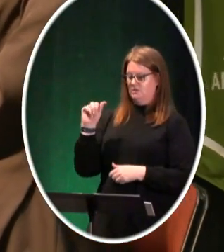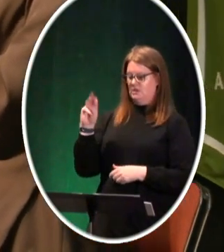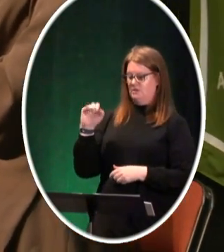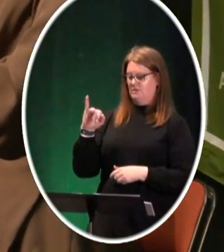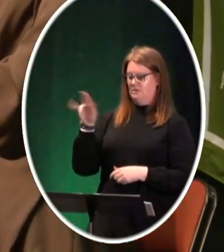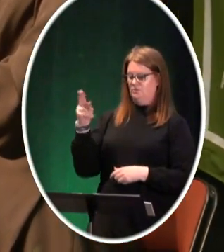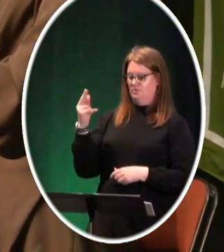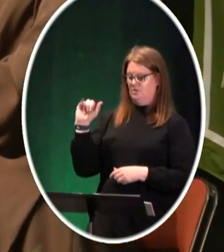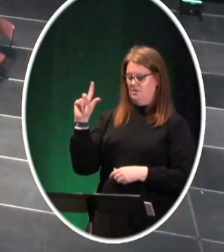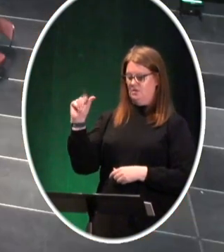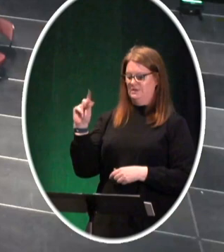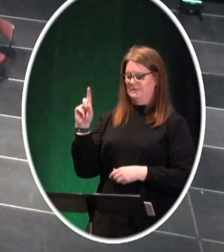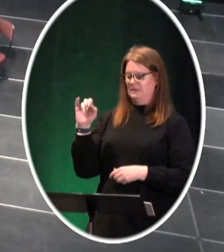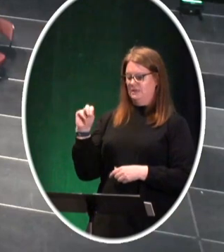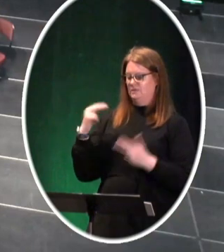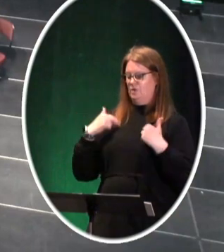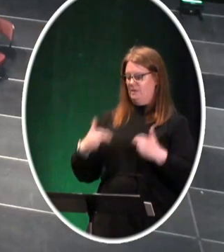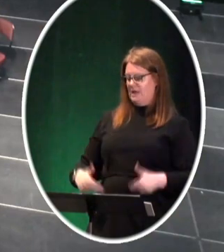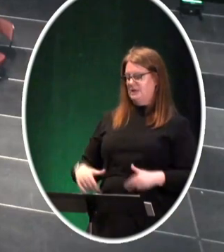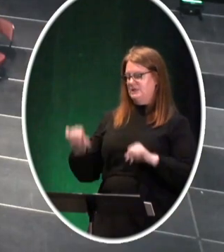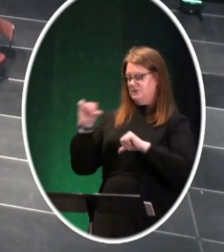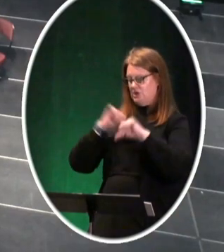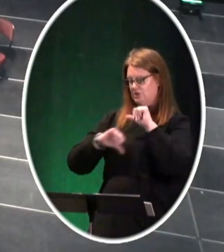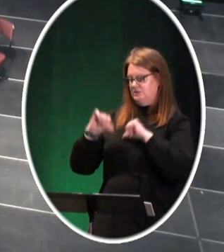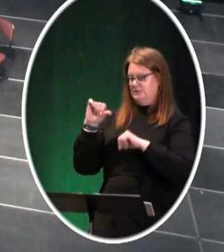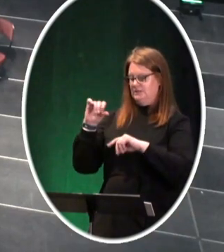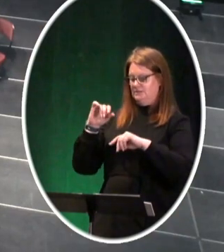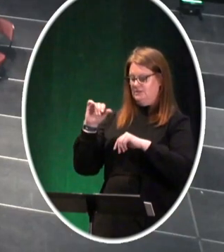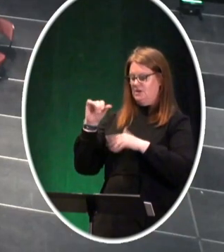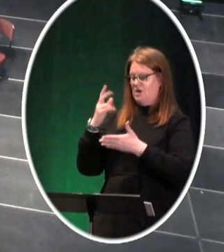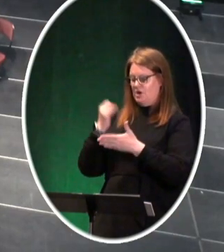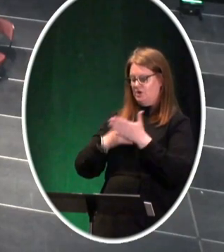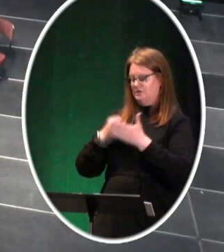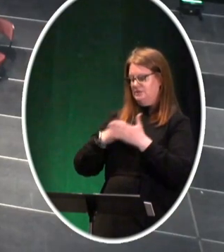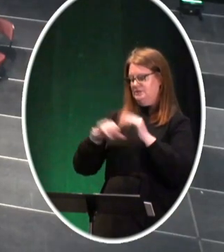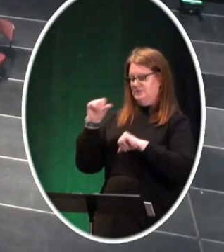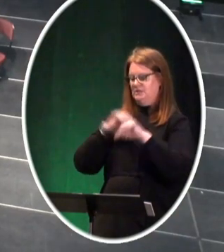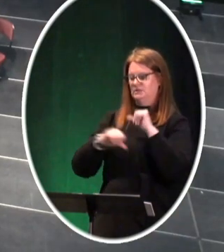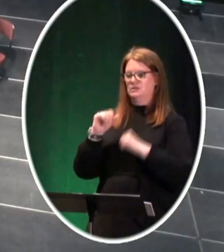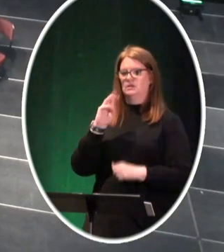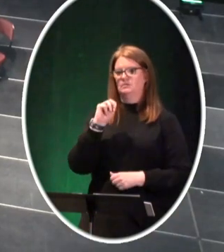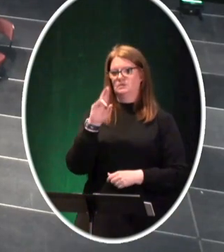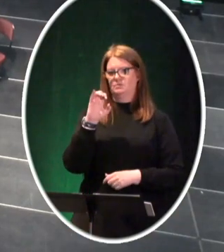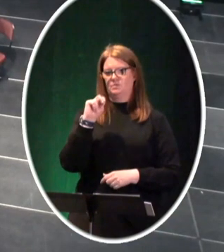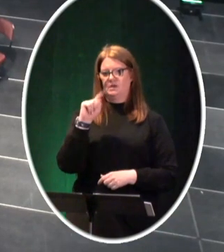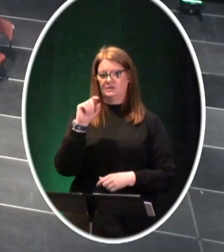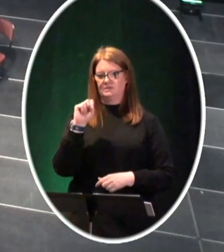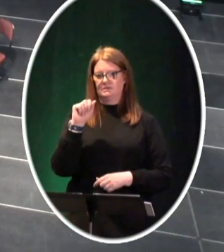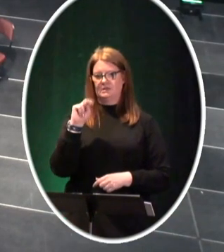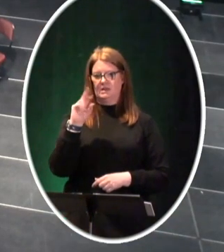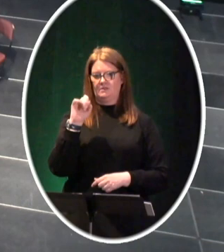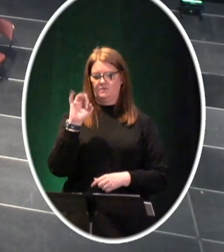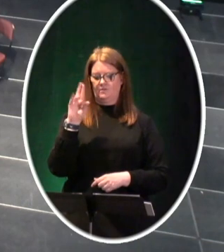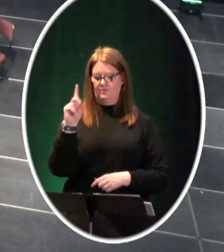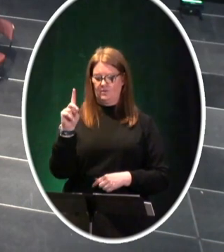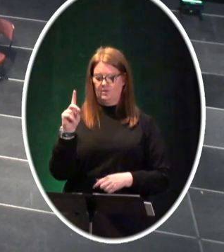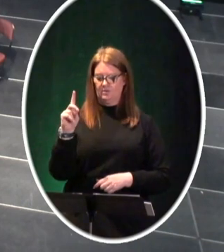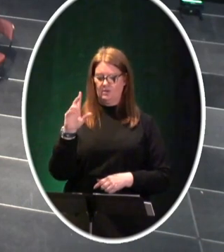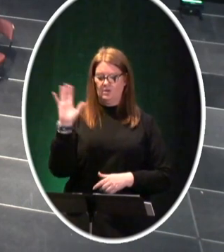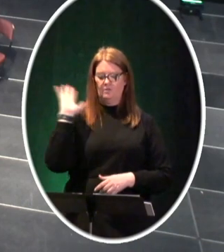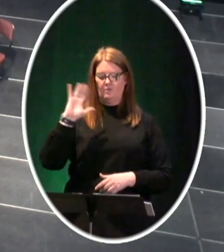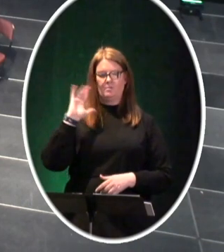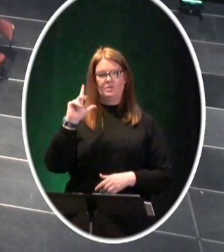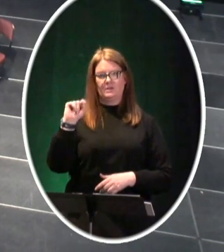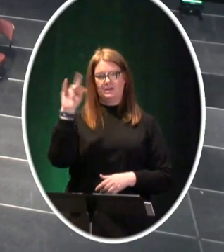Sciences. Mr. Brent Sanford, former Lieutenant Governor of North Dakota and our 2023 commencement